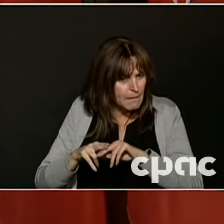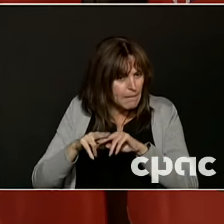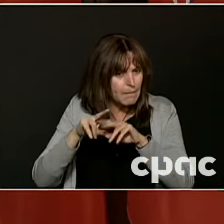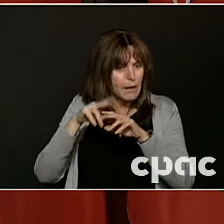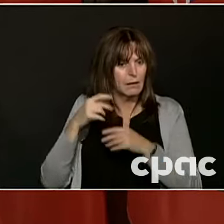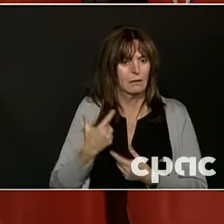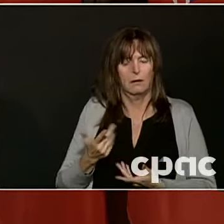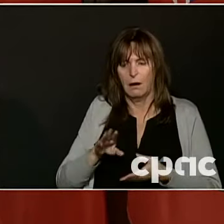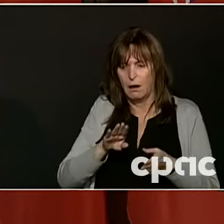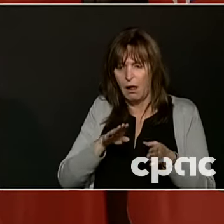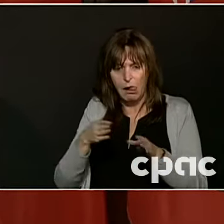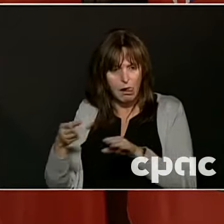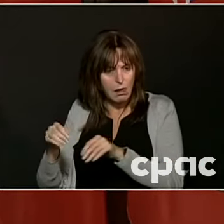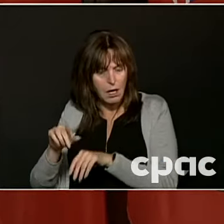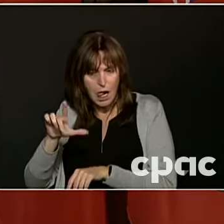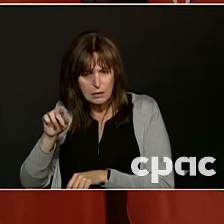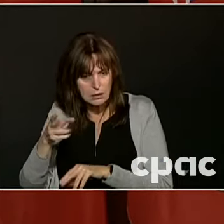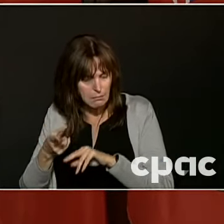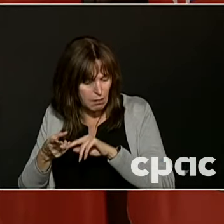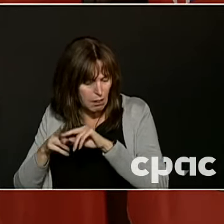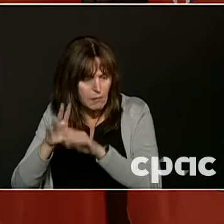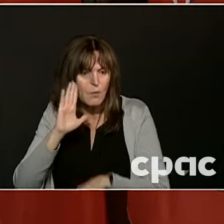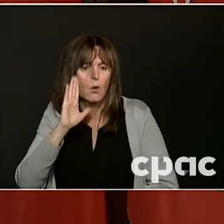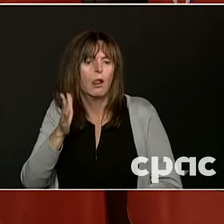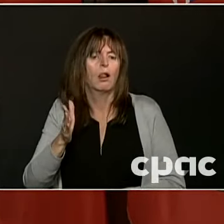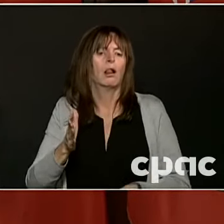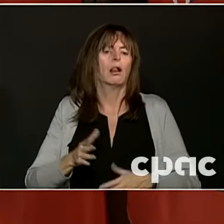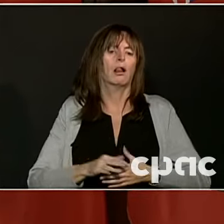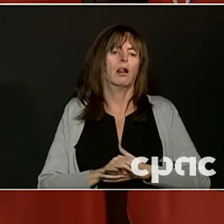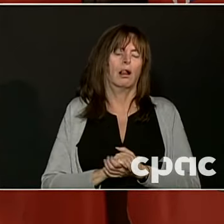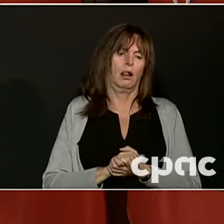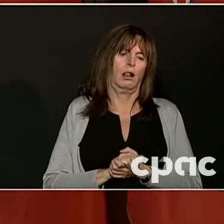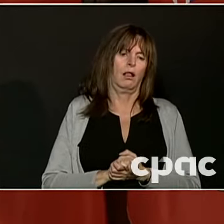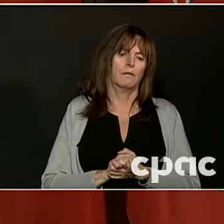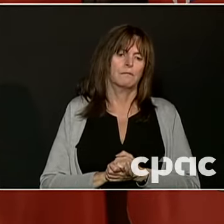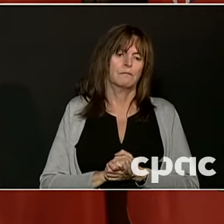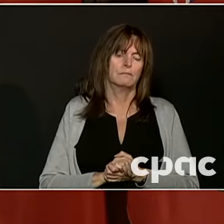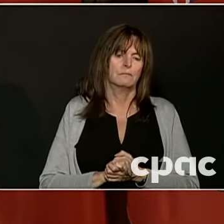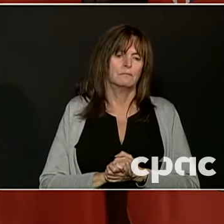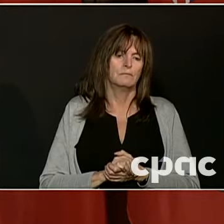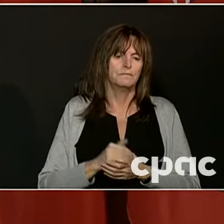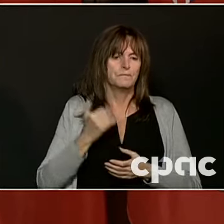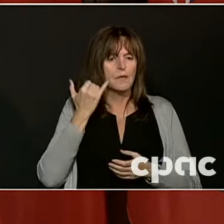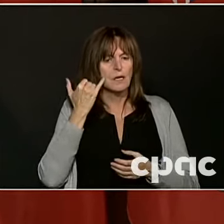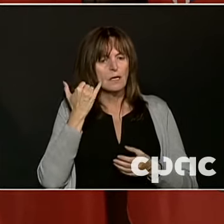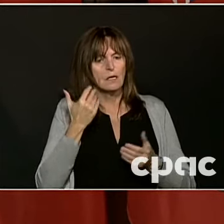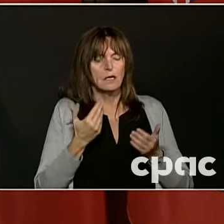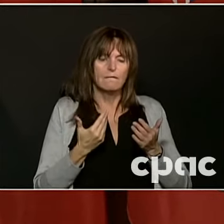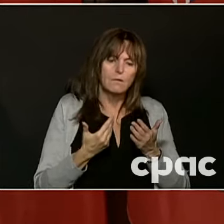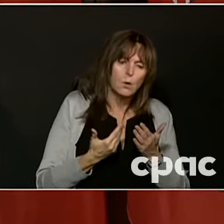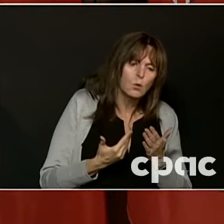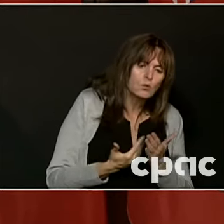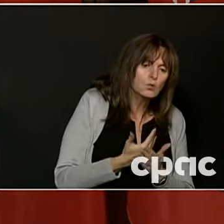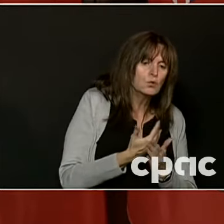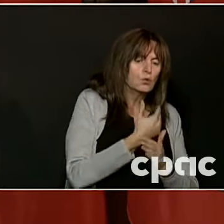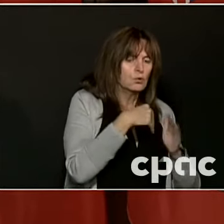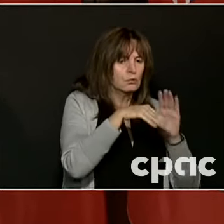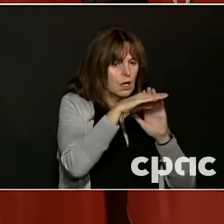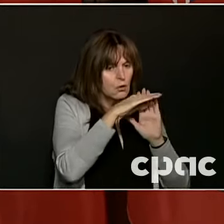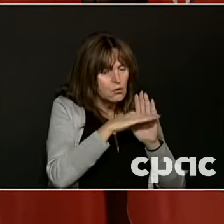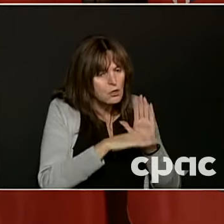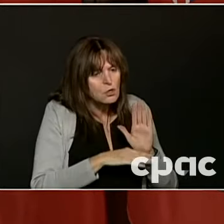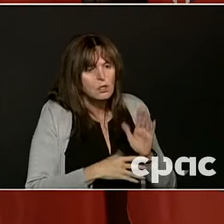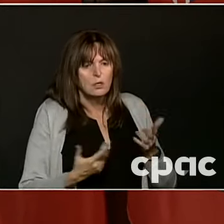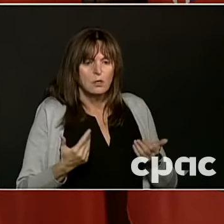And even with new restrictions, if they're implemented today, you'd still see growth for a little while